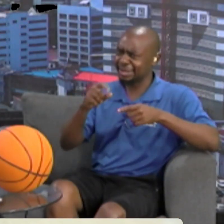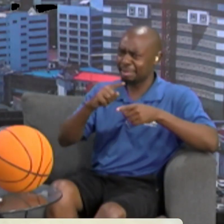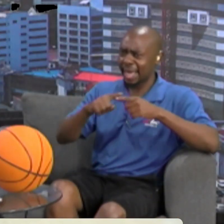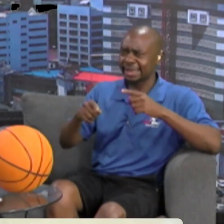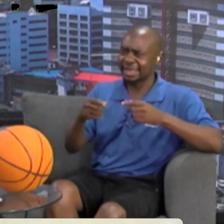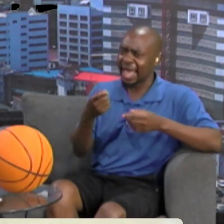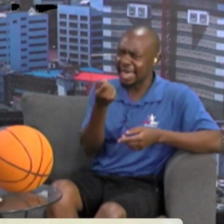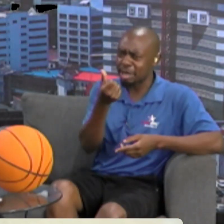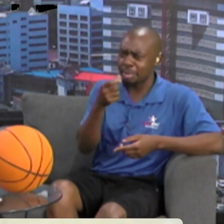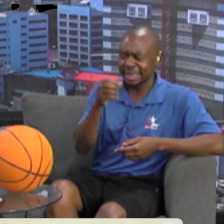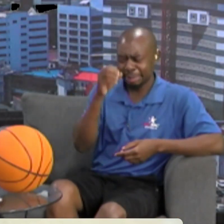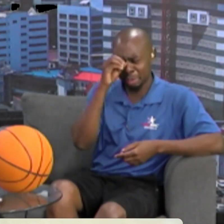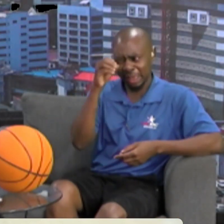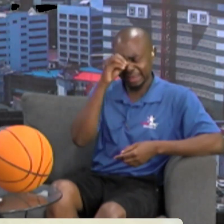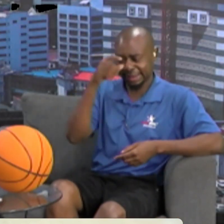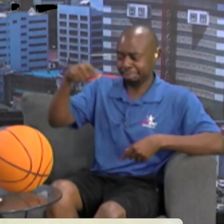a